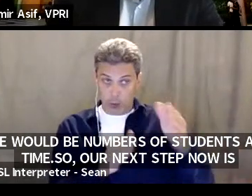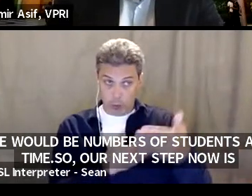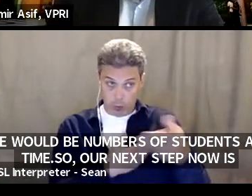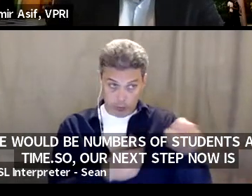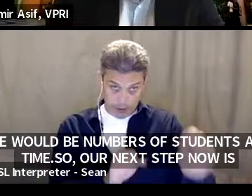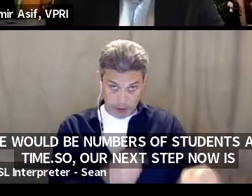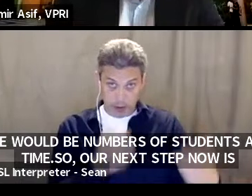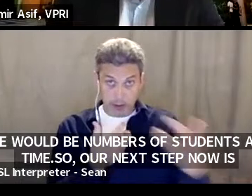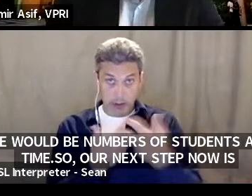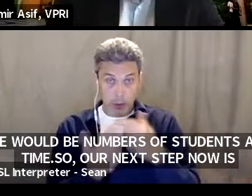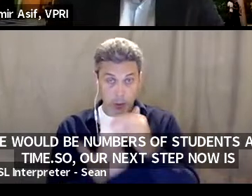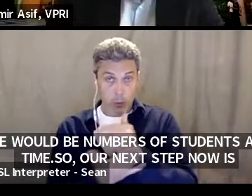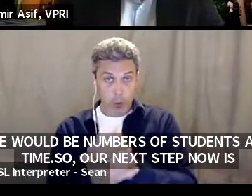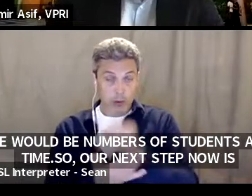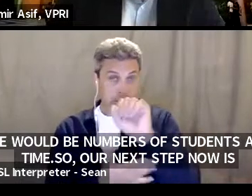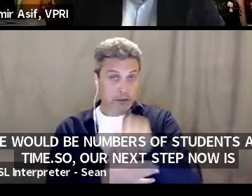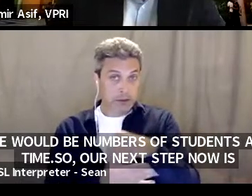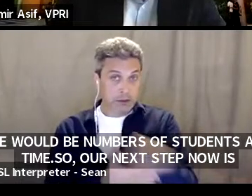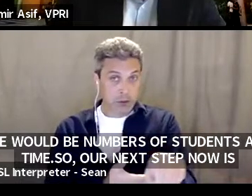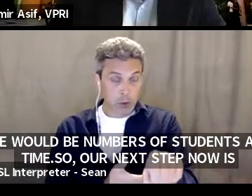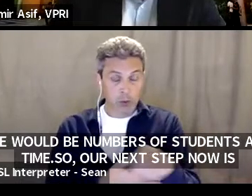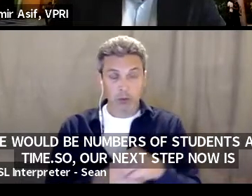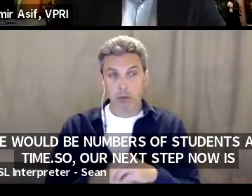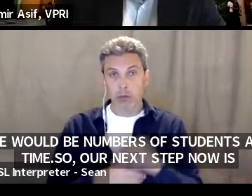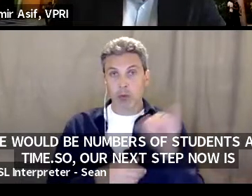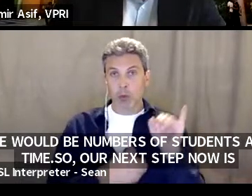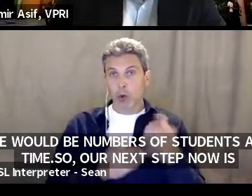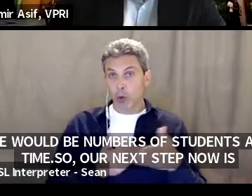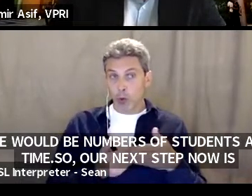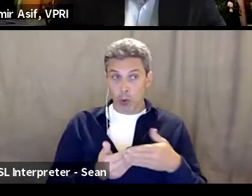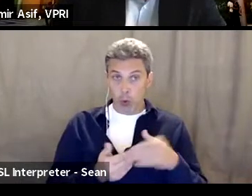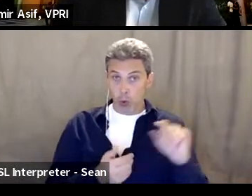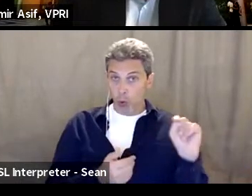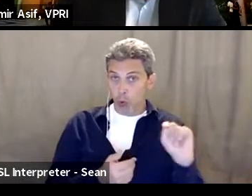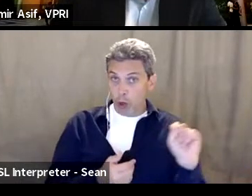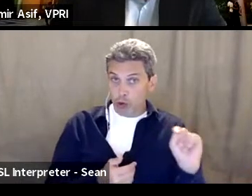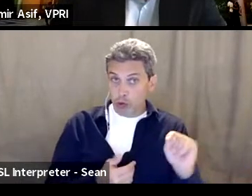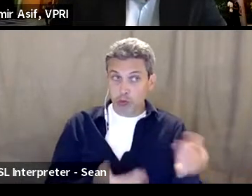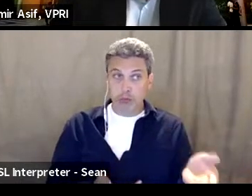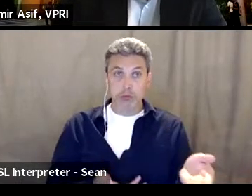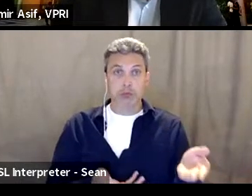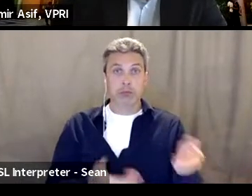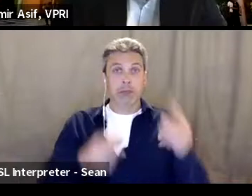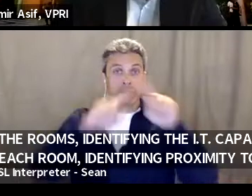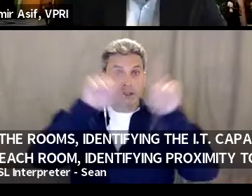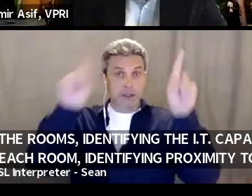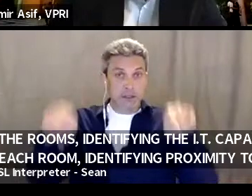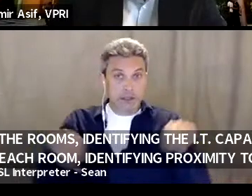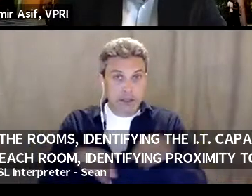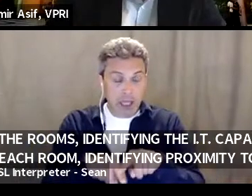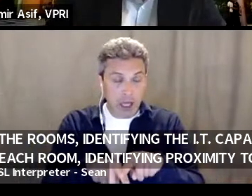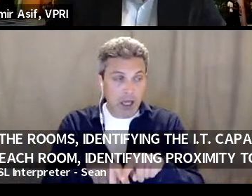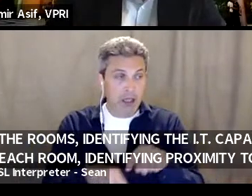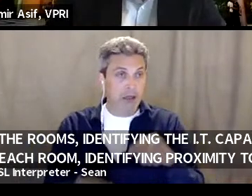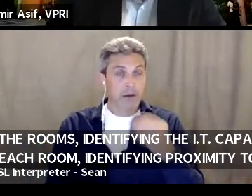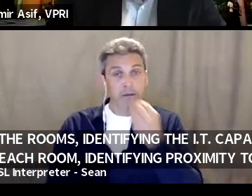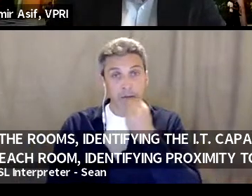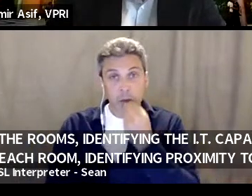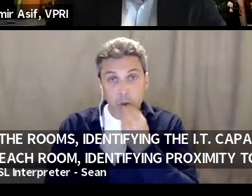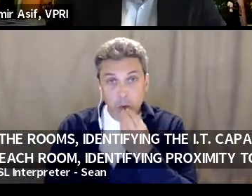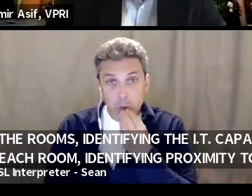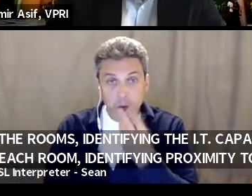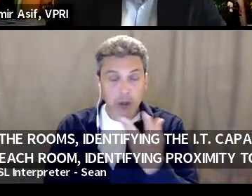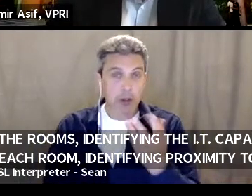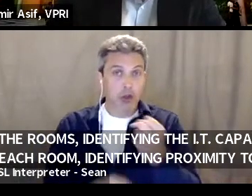identifying proximity to washrooms, making sure there's signage, proximity to food or